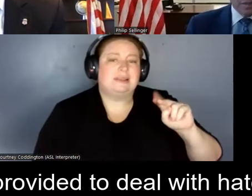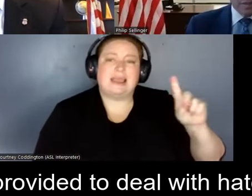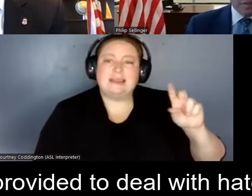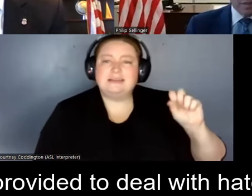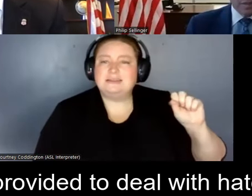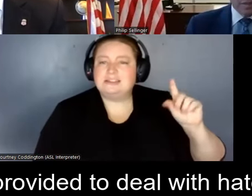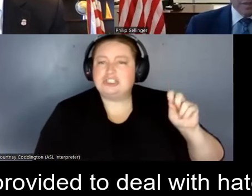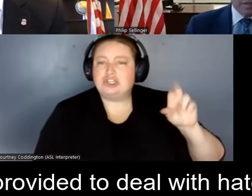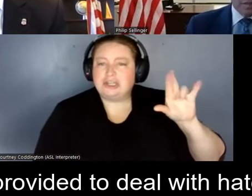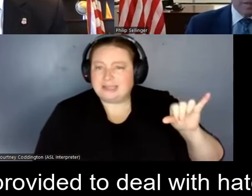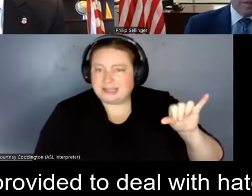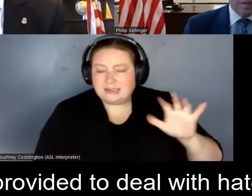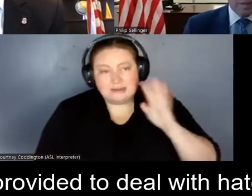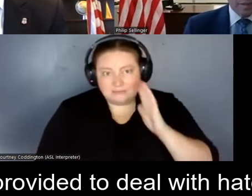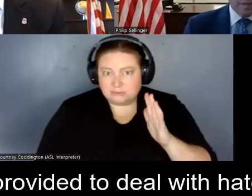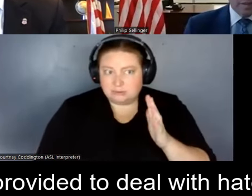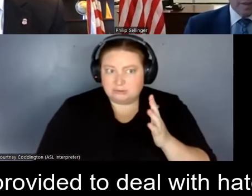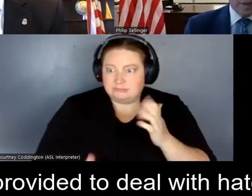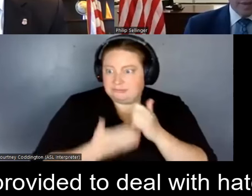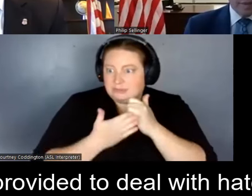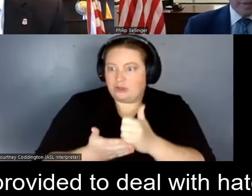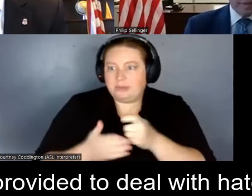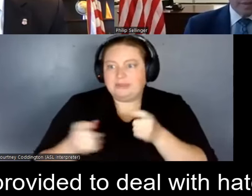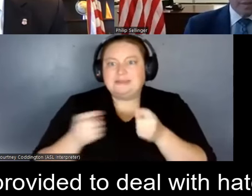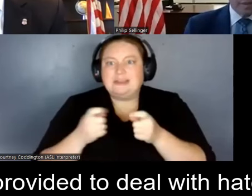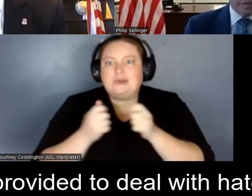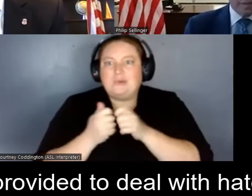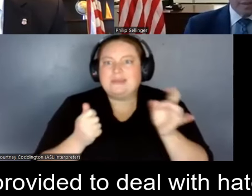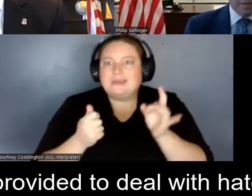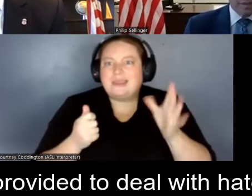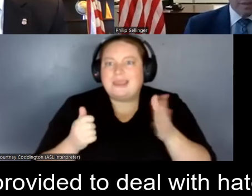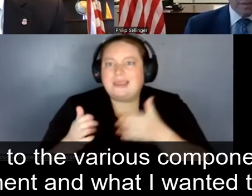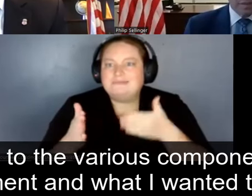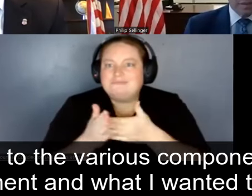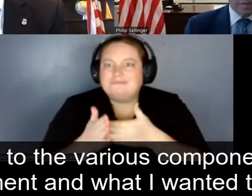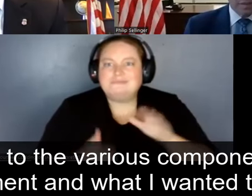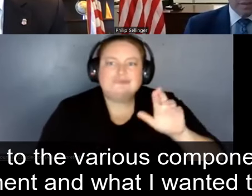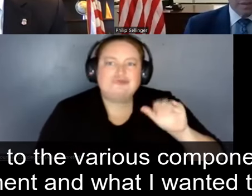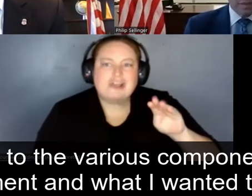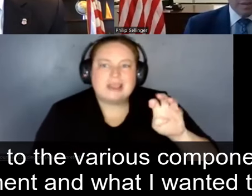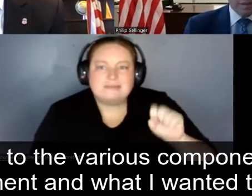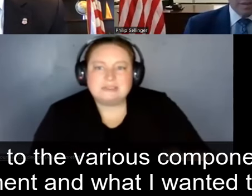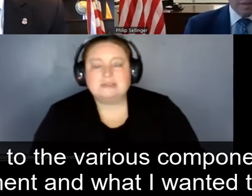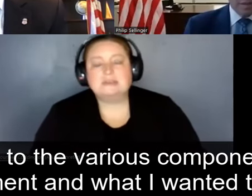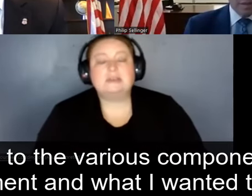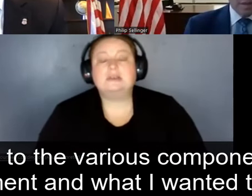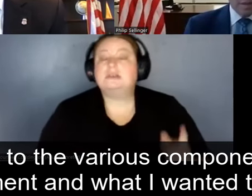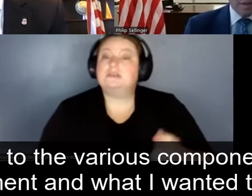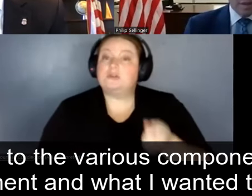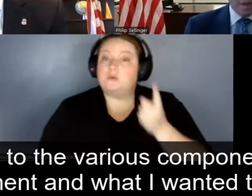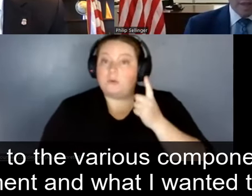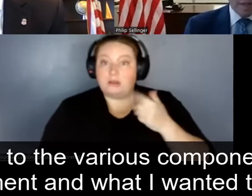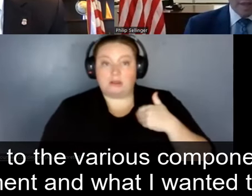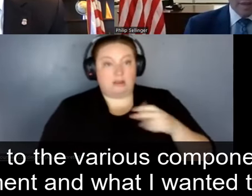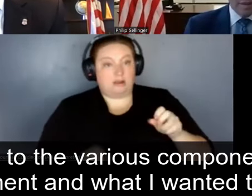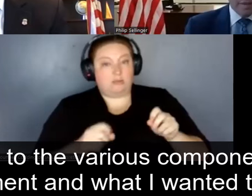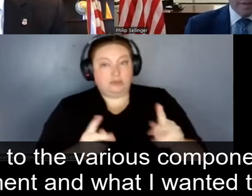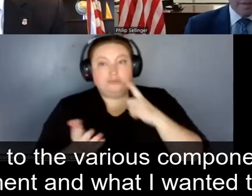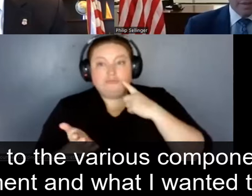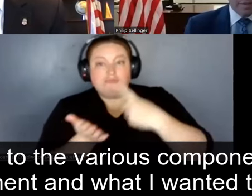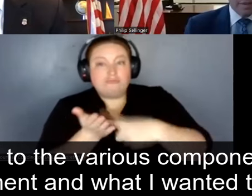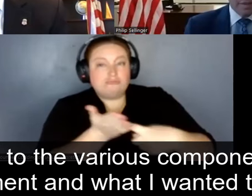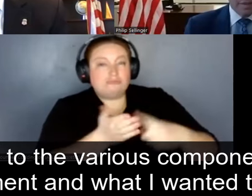prevent hate crimes. So one of the things I did was I got an opportunity to talk to the various component